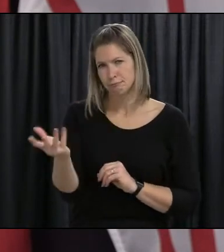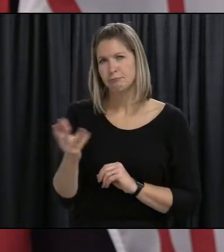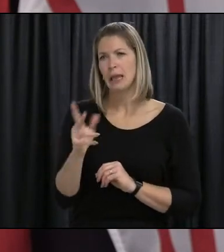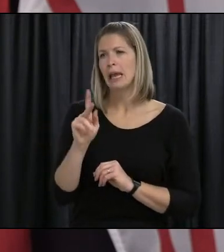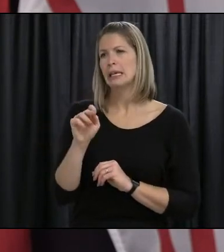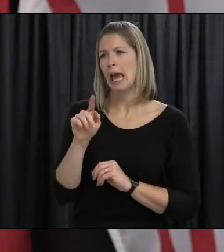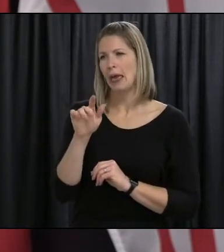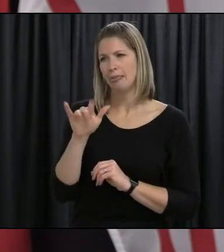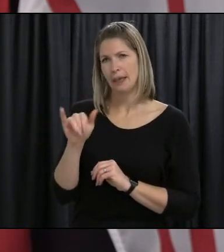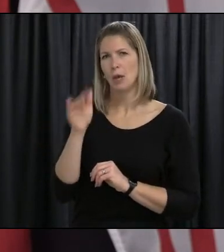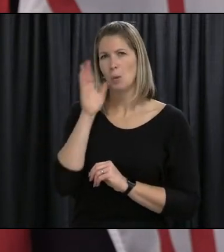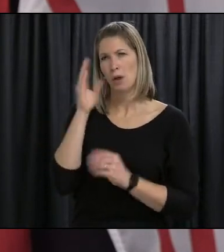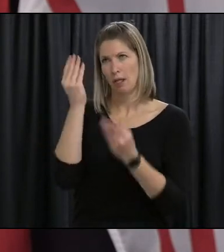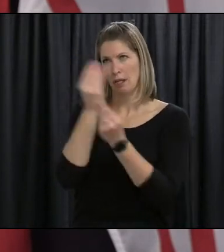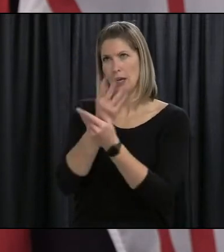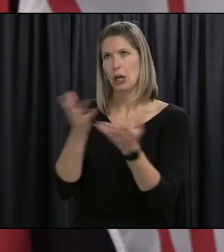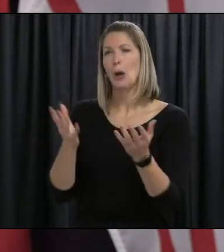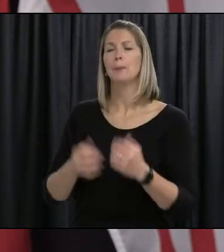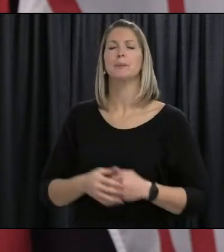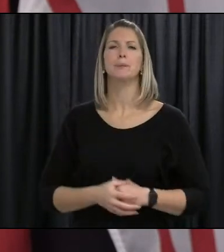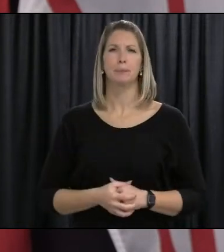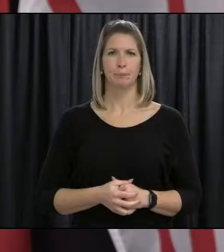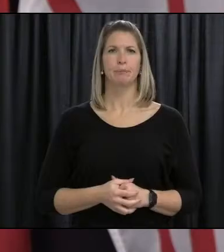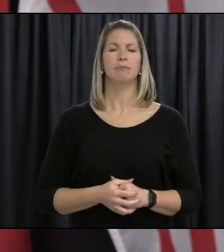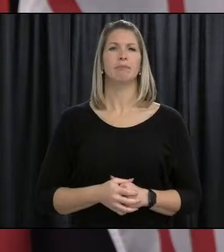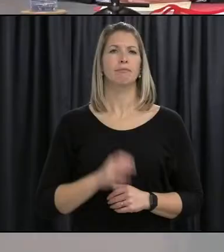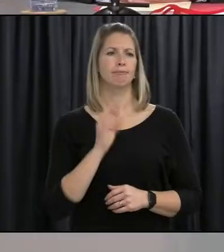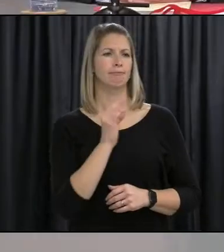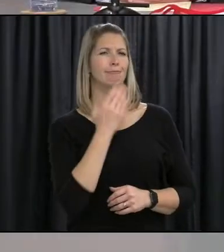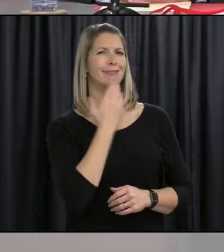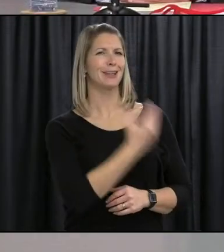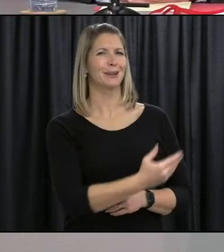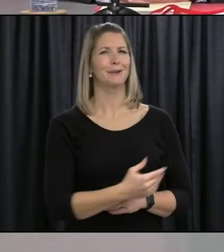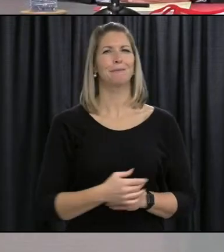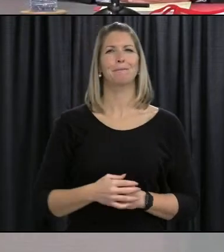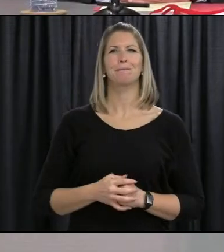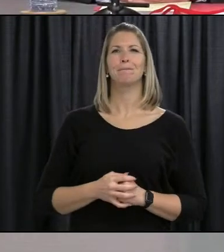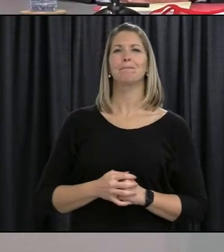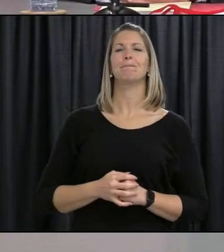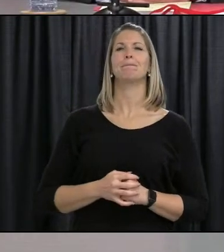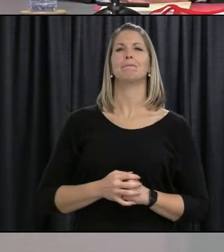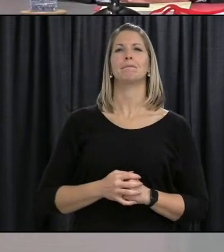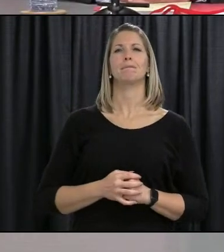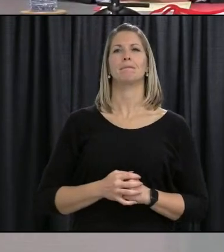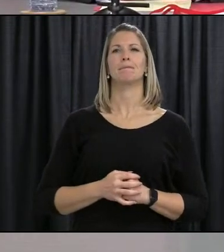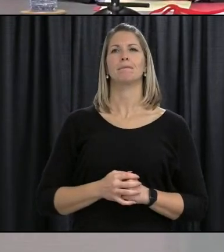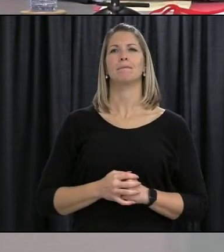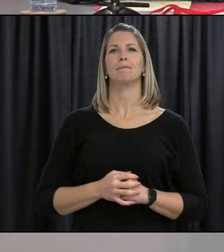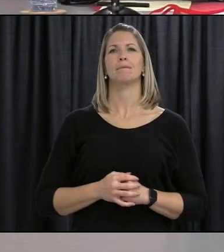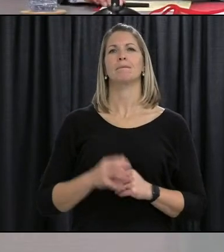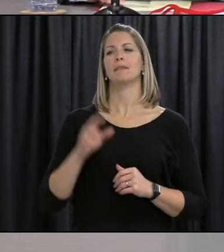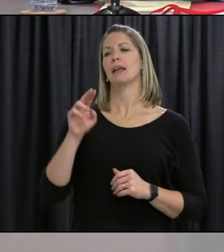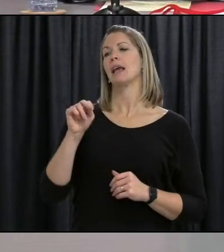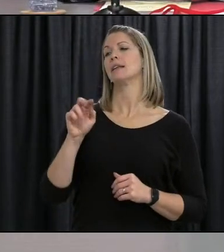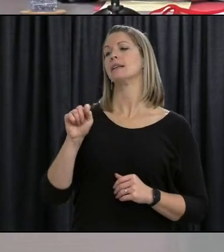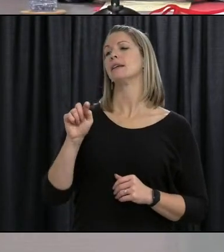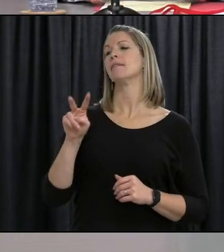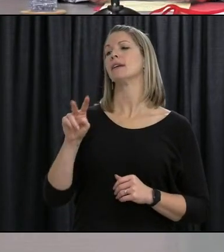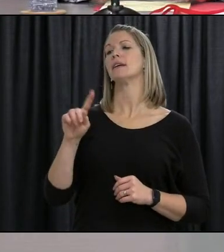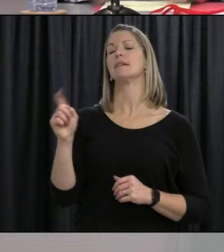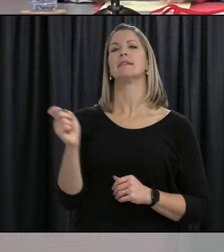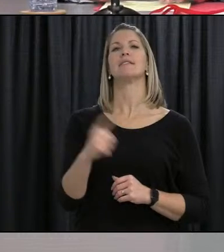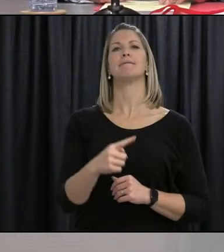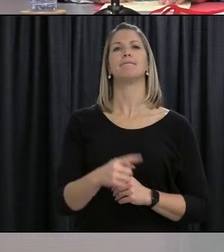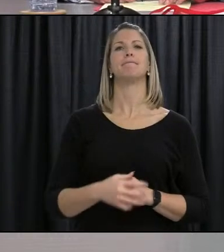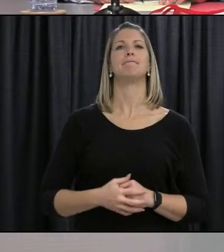that to the 4 of you. Excellent. Thank you very much. Our next questions are from Kellyanne Roberts of NTV News. Please go